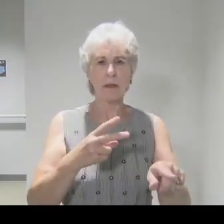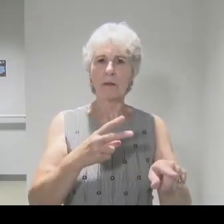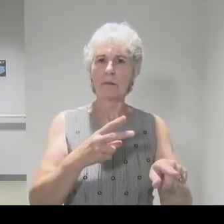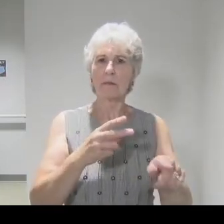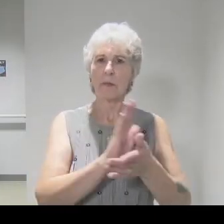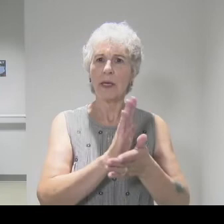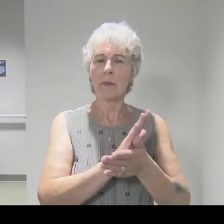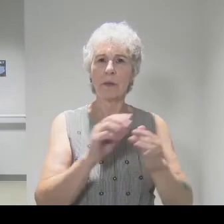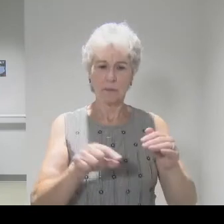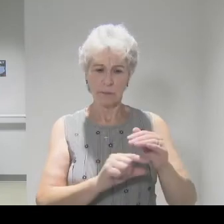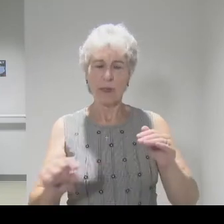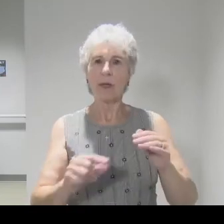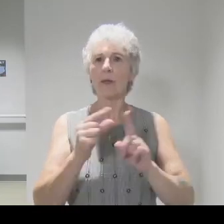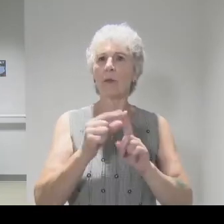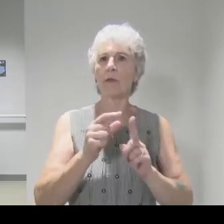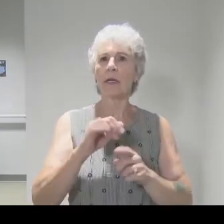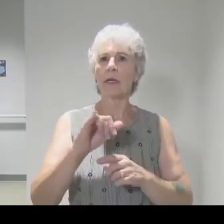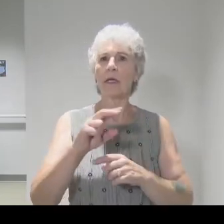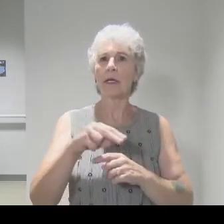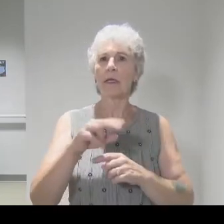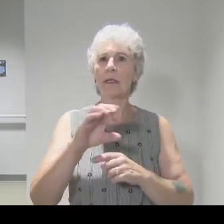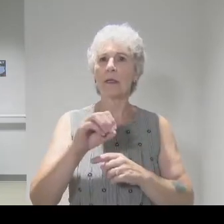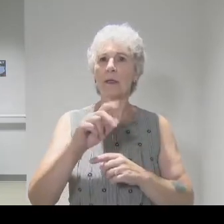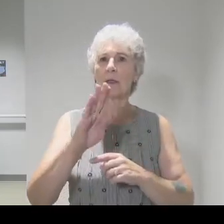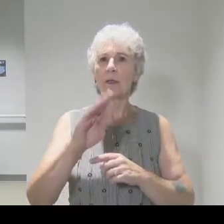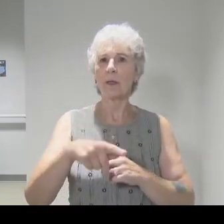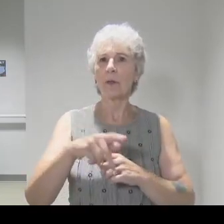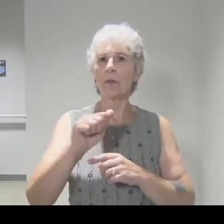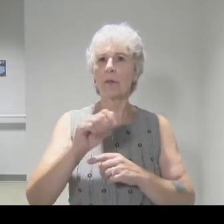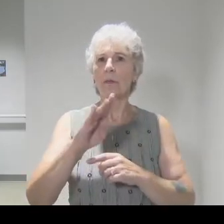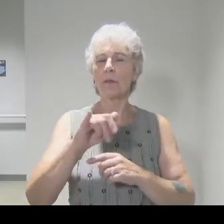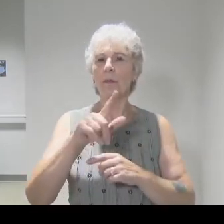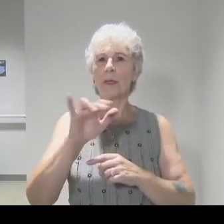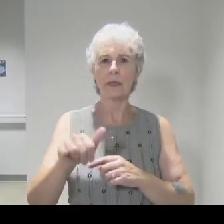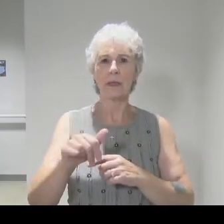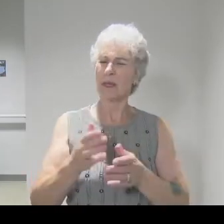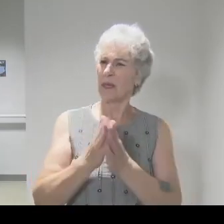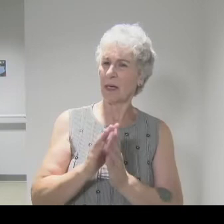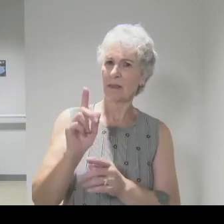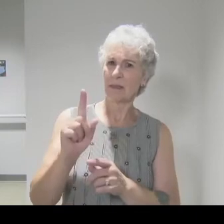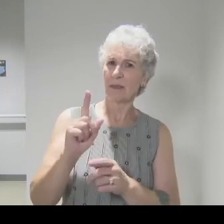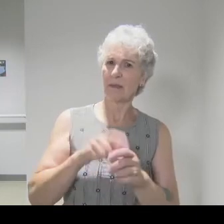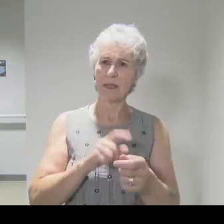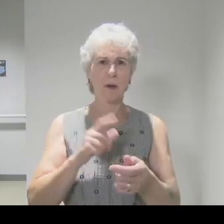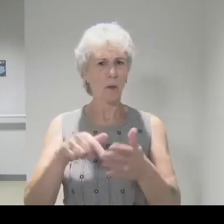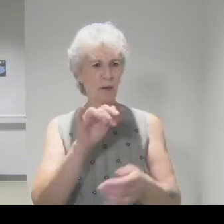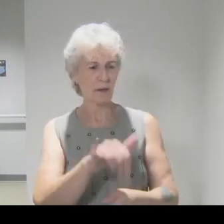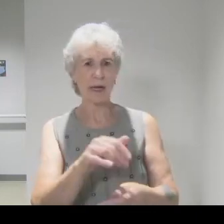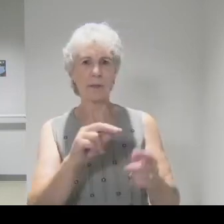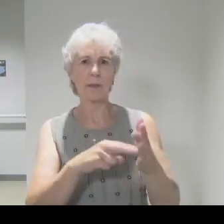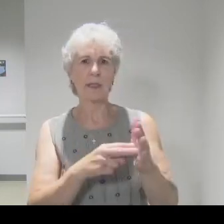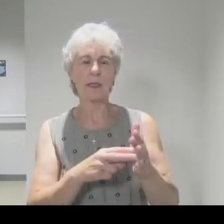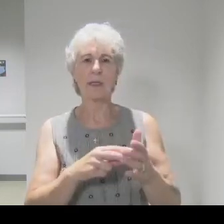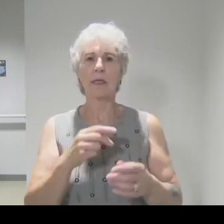clipboard at the bottom the word incopability. And he asked the physician, what does that mean? And the